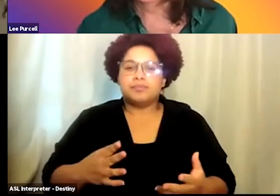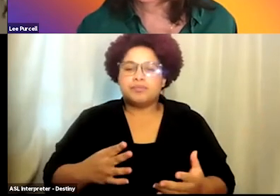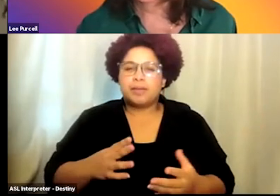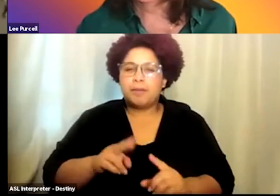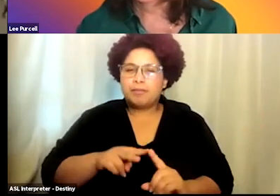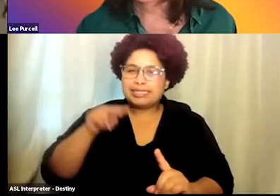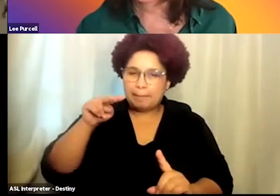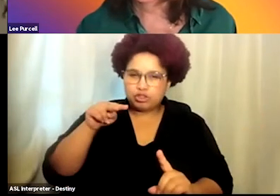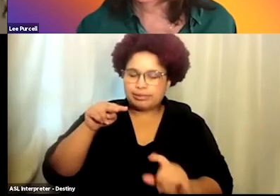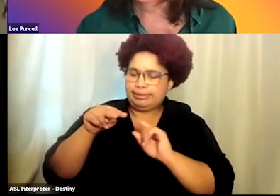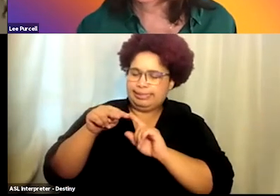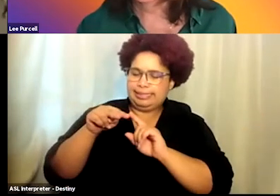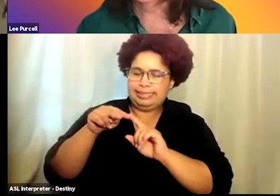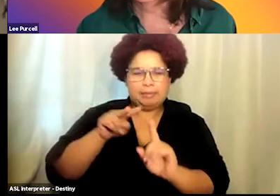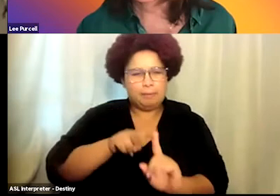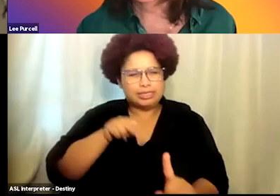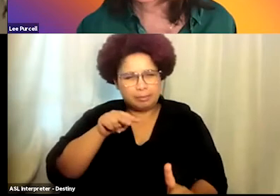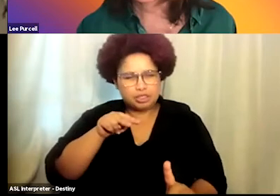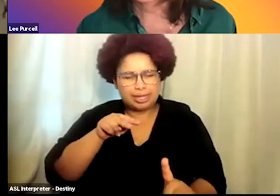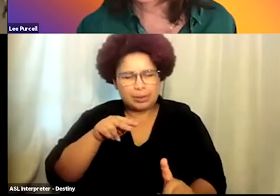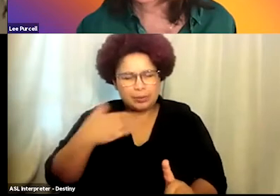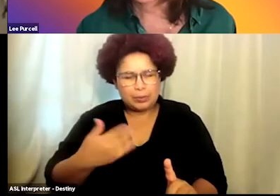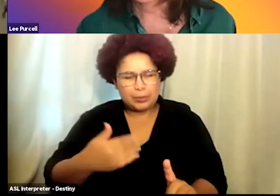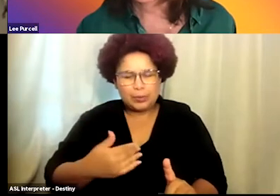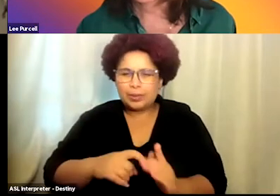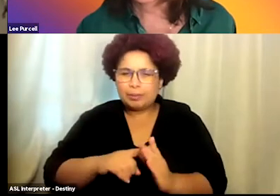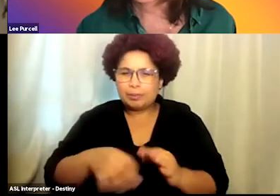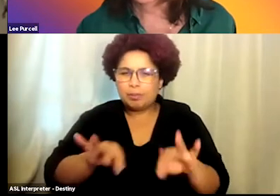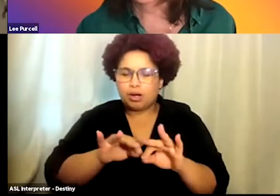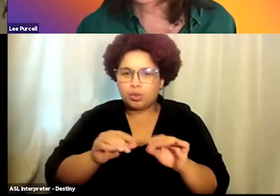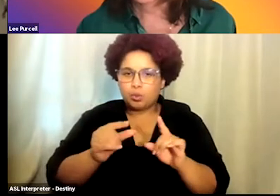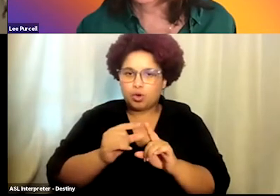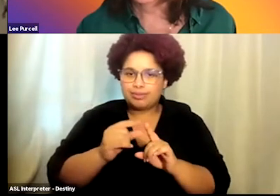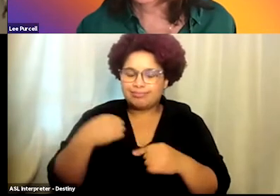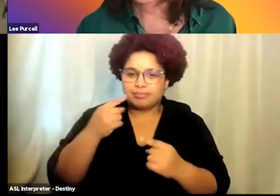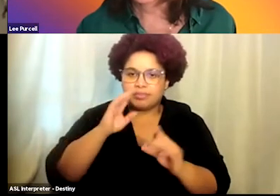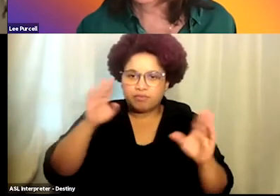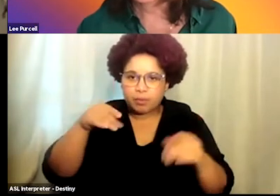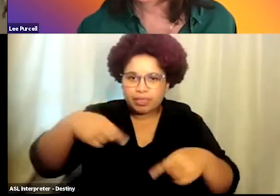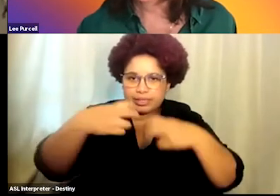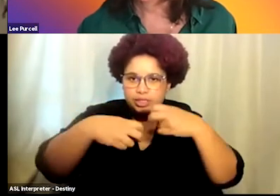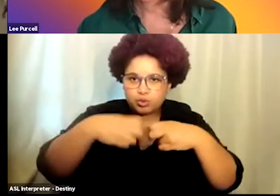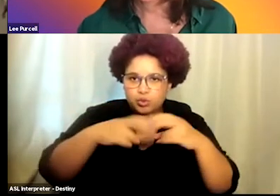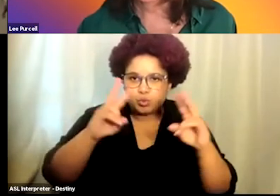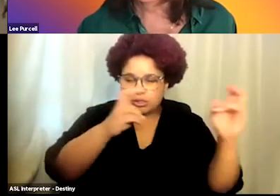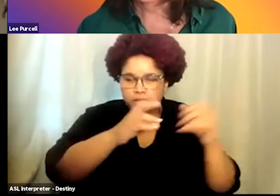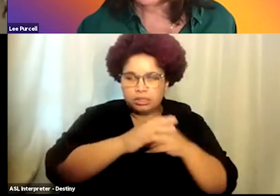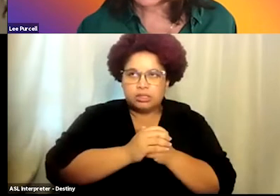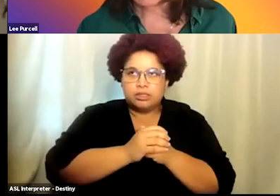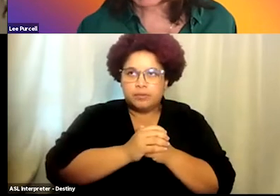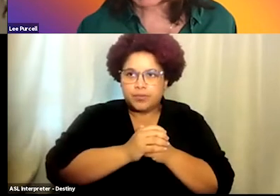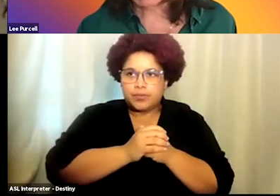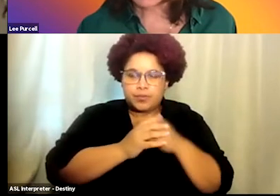perception has been the key word since I really started to focus on this issue. And we have